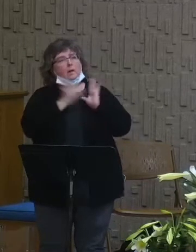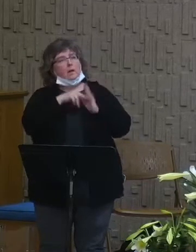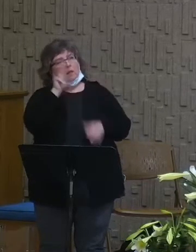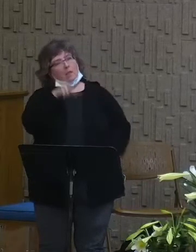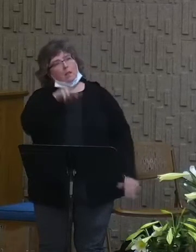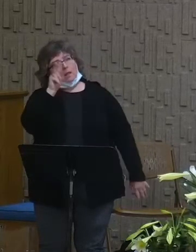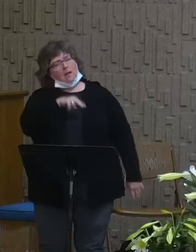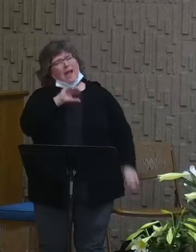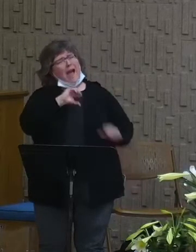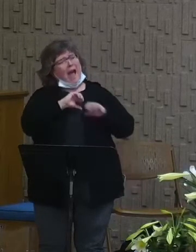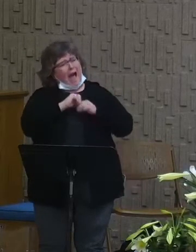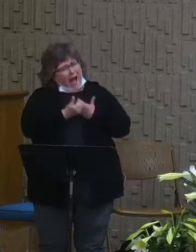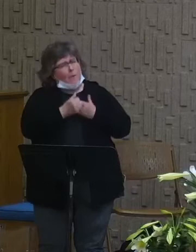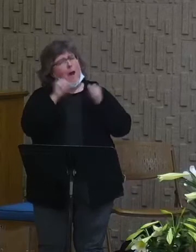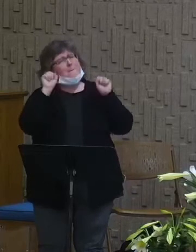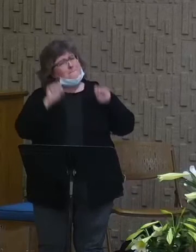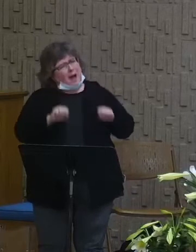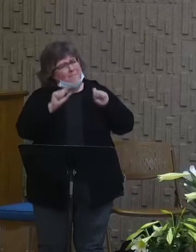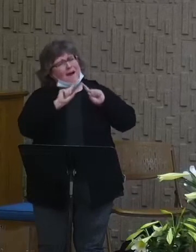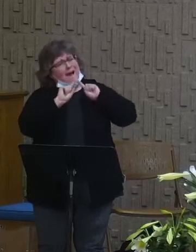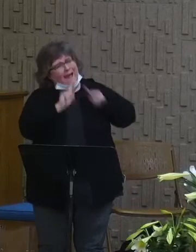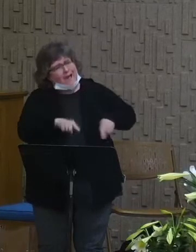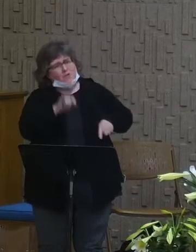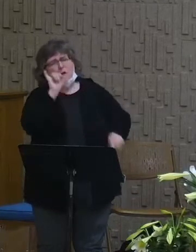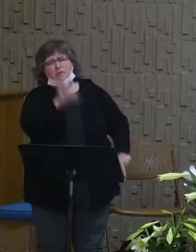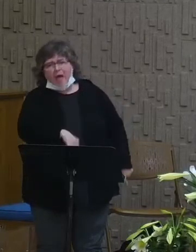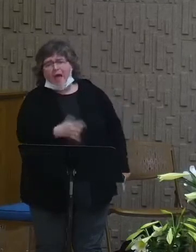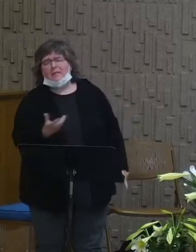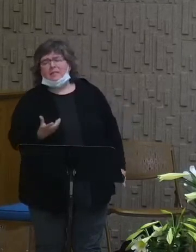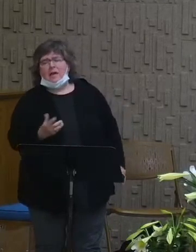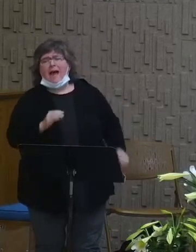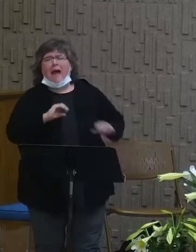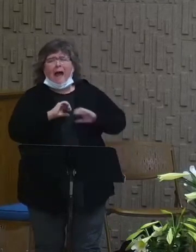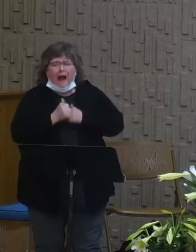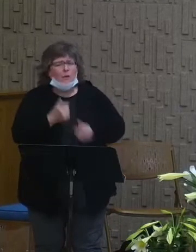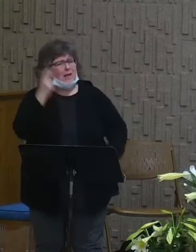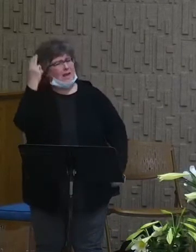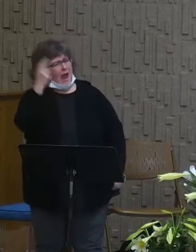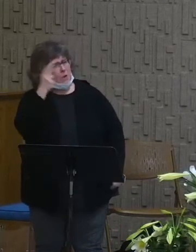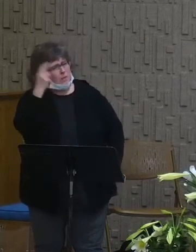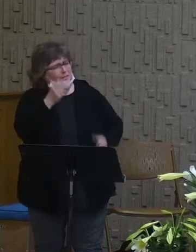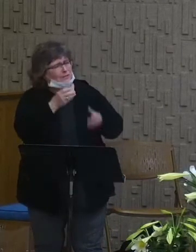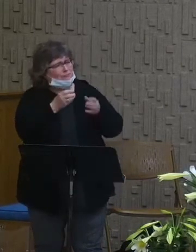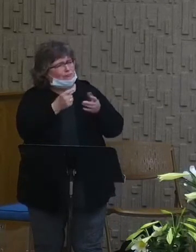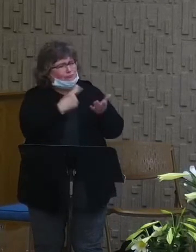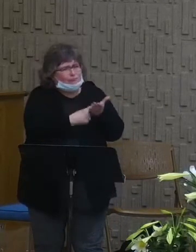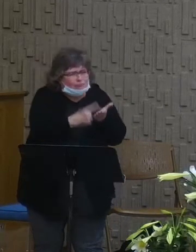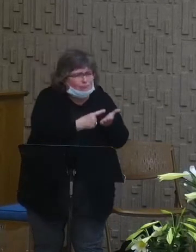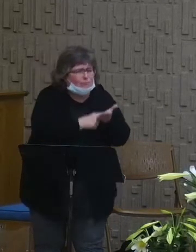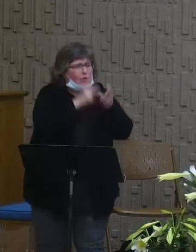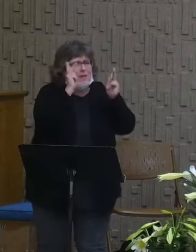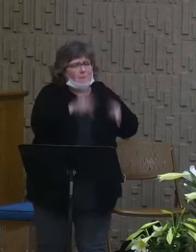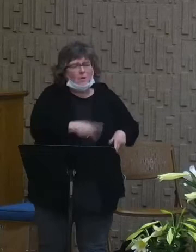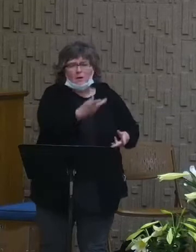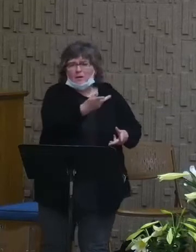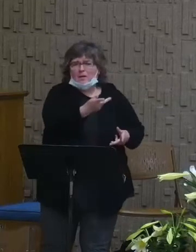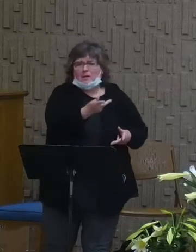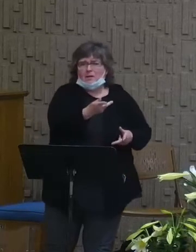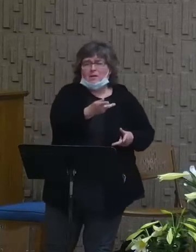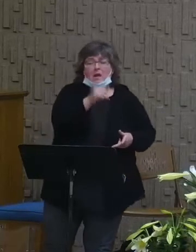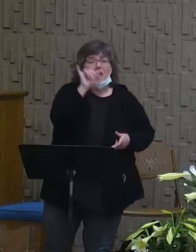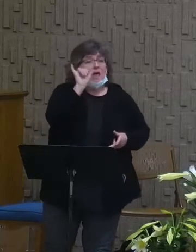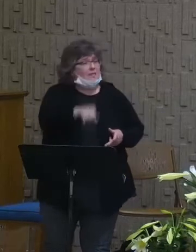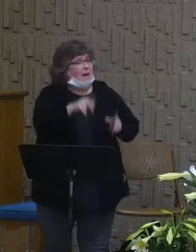rereading them, thinking, how am I possibly going to use reason to respond to a message that